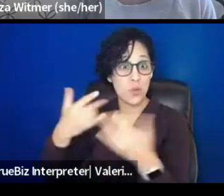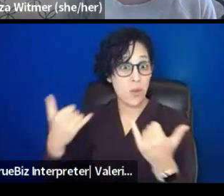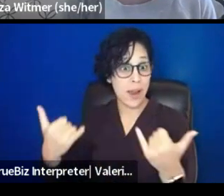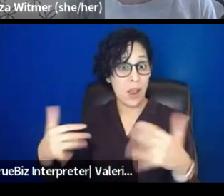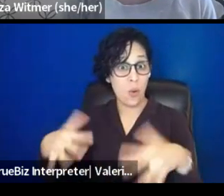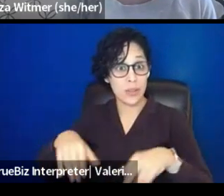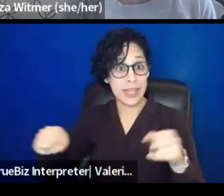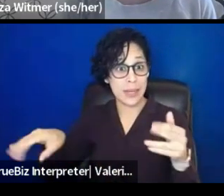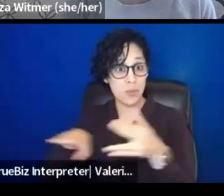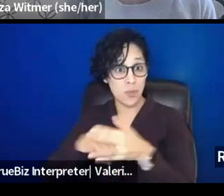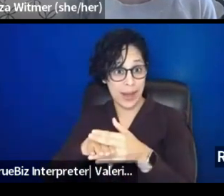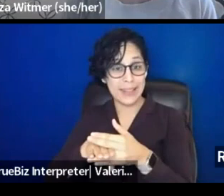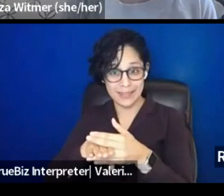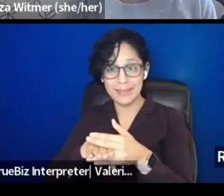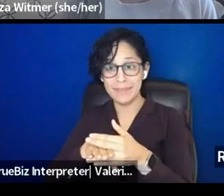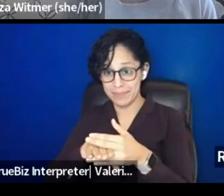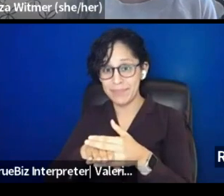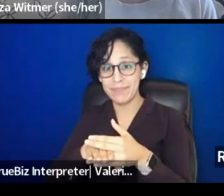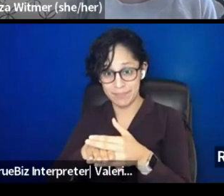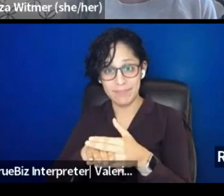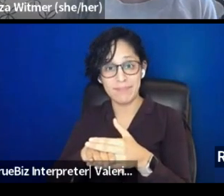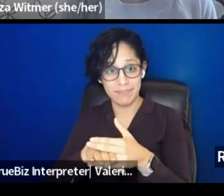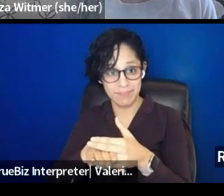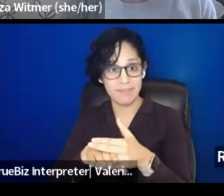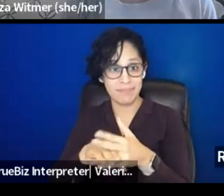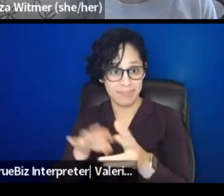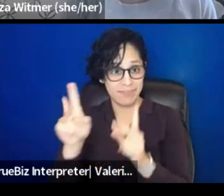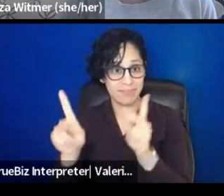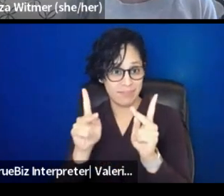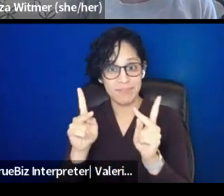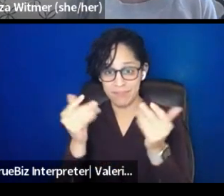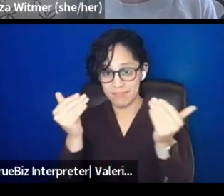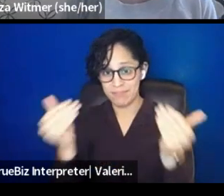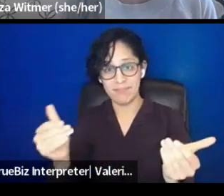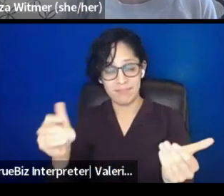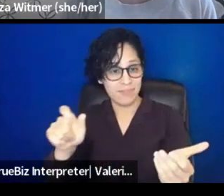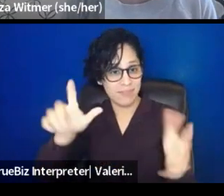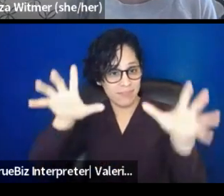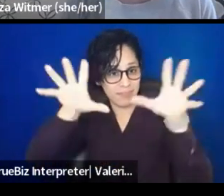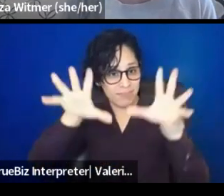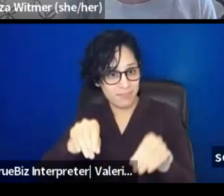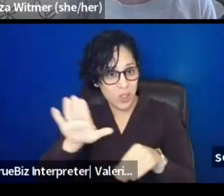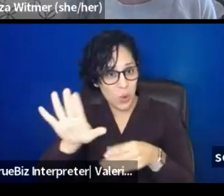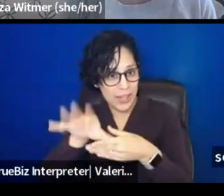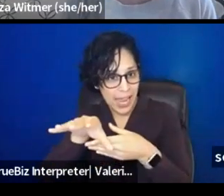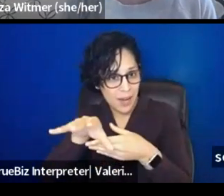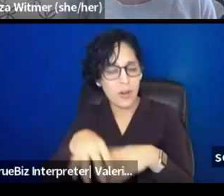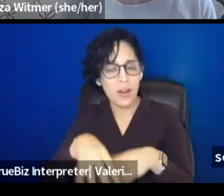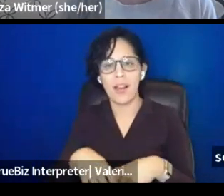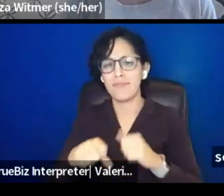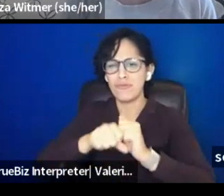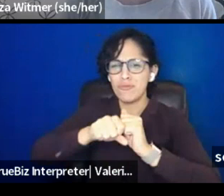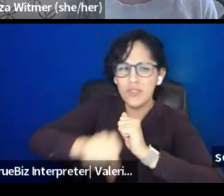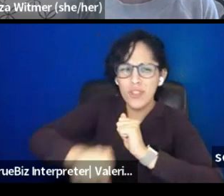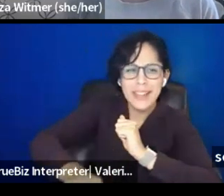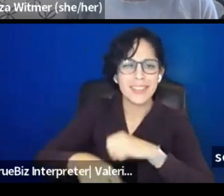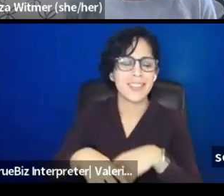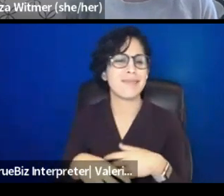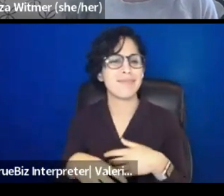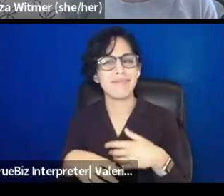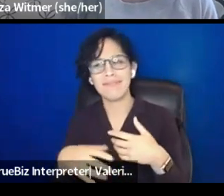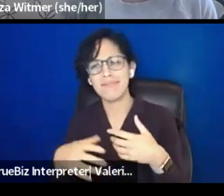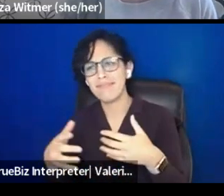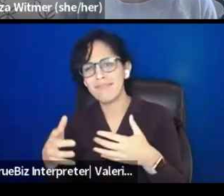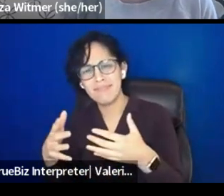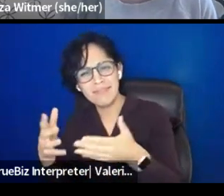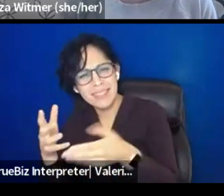break between sessions, so everyone is welcome to turn off their cameras or to do a stretch break, get something to